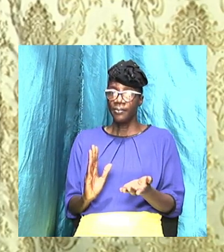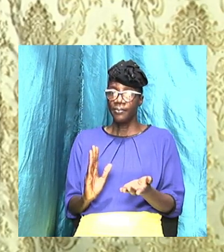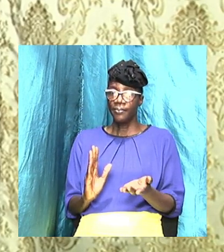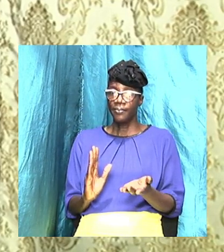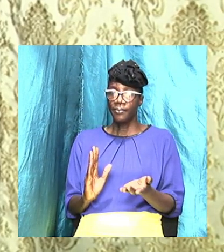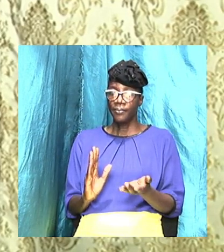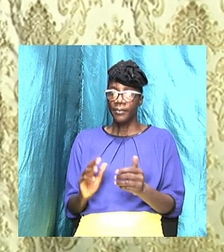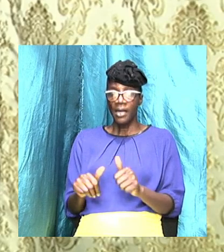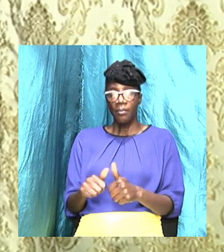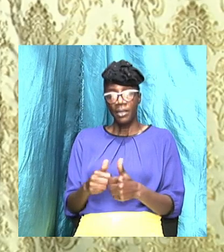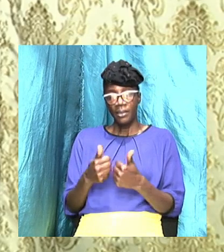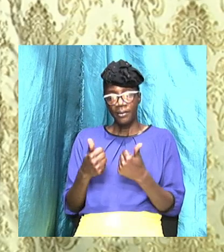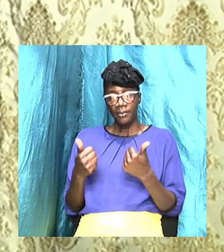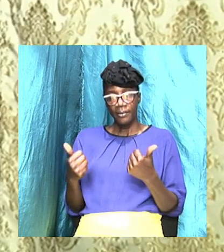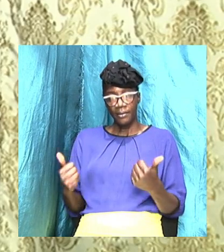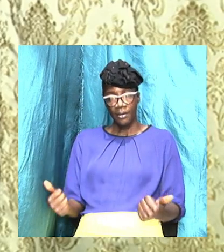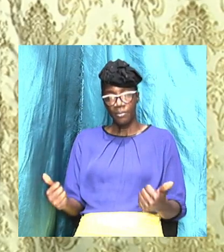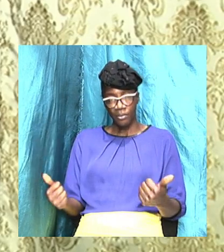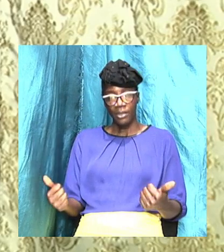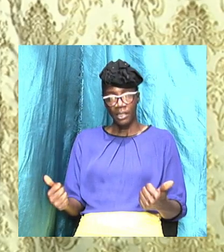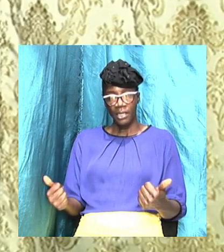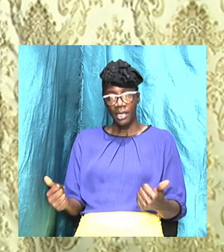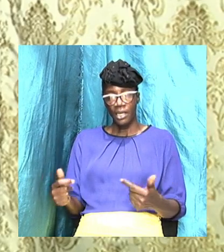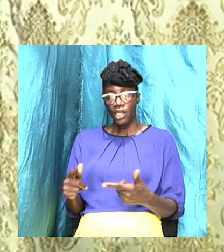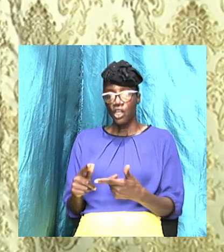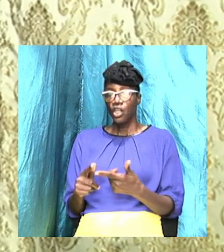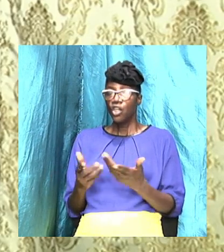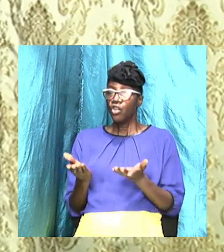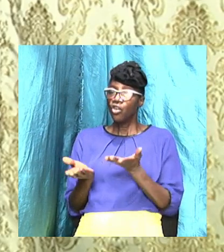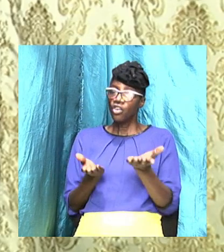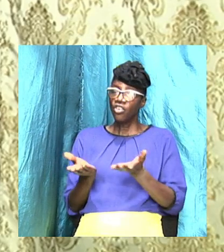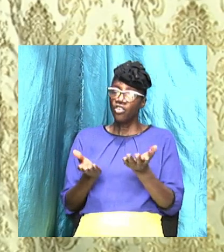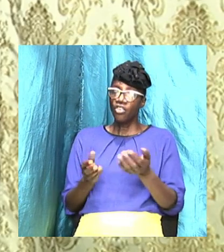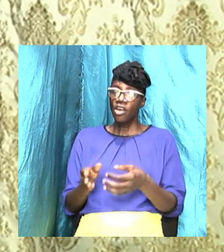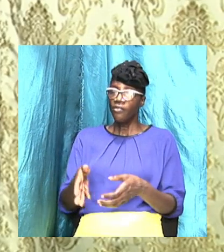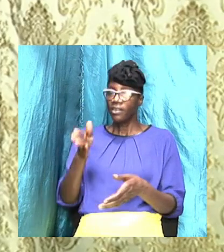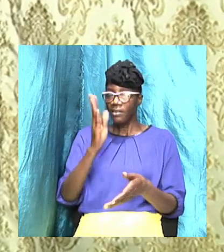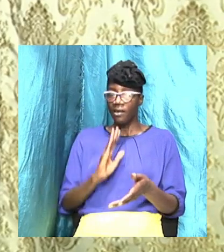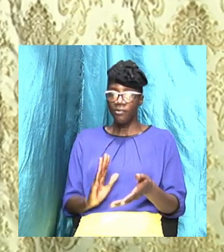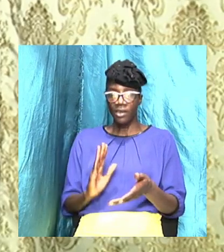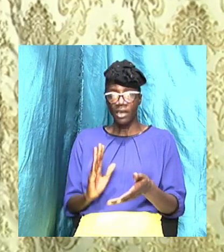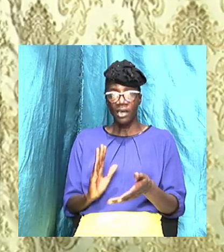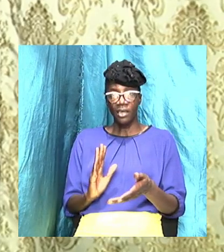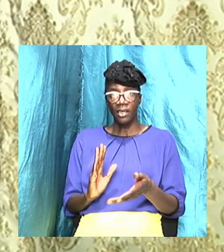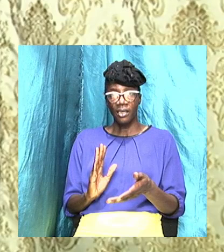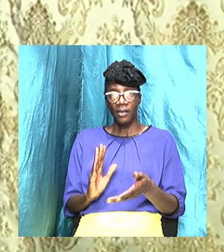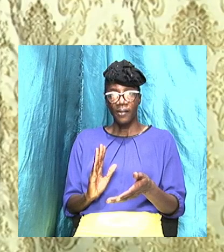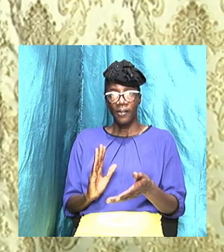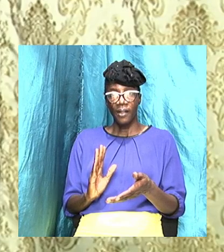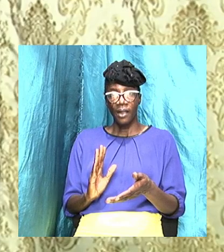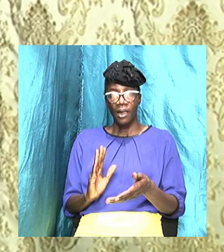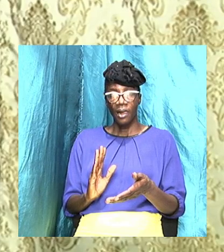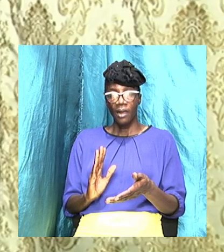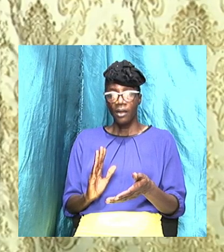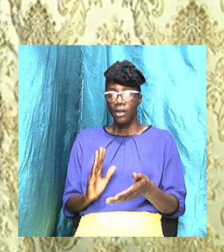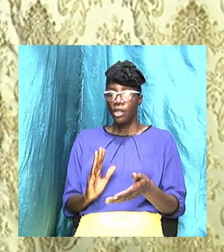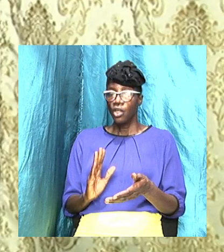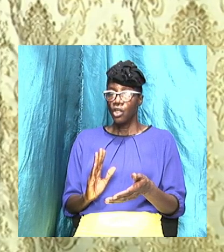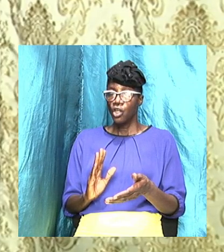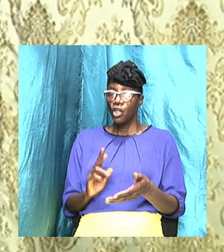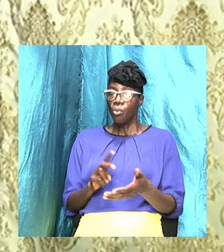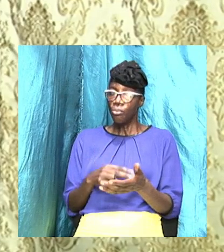being separated to the service of God. The simplest definition for holiness is to be set apart.